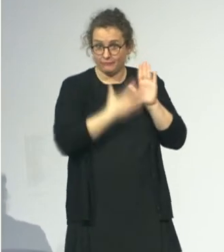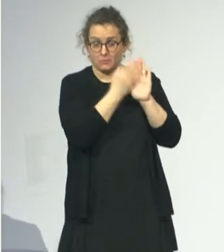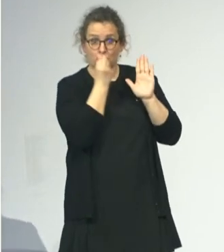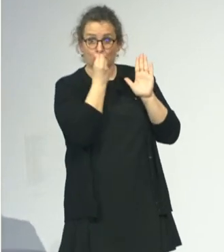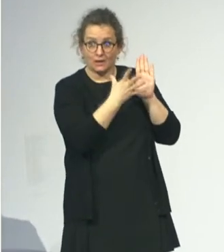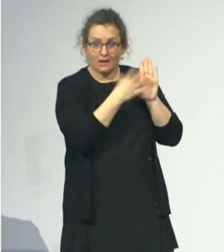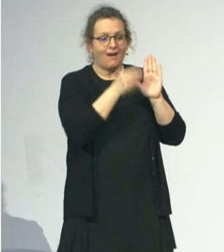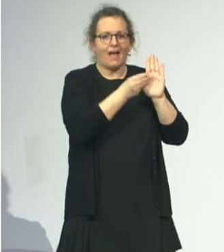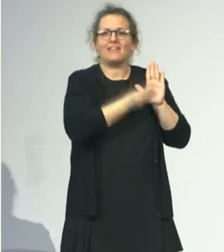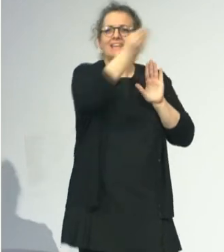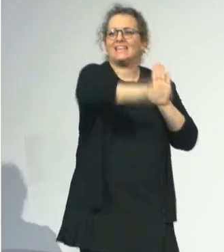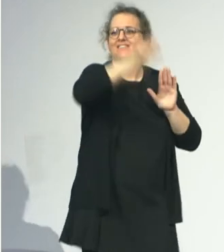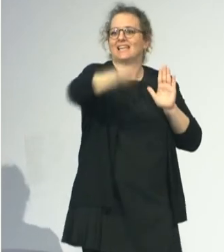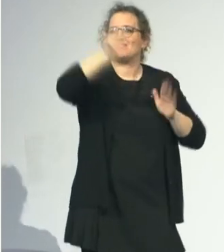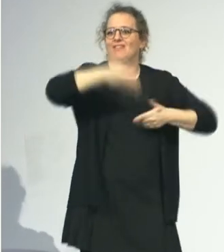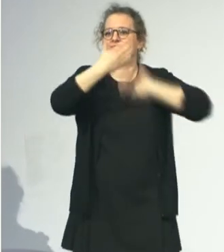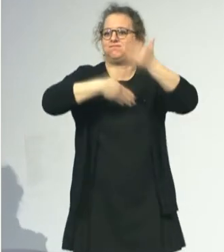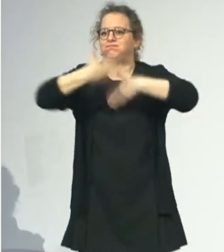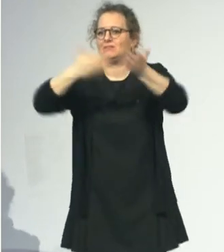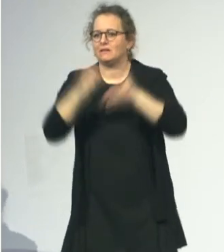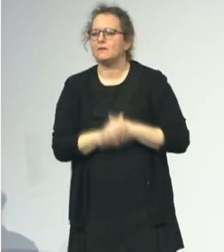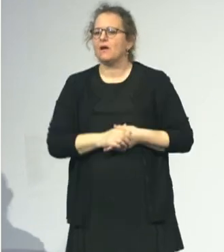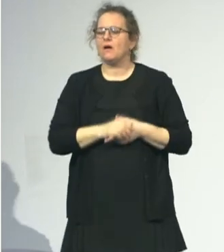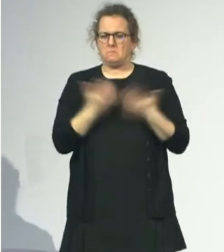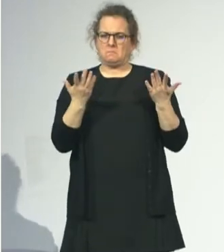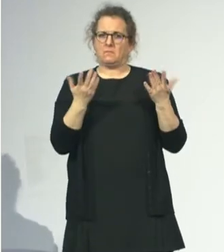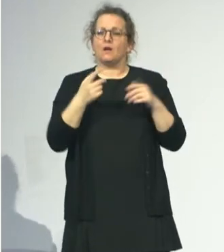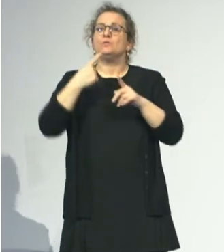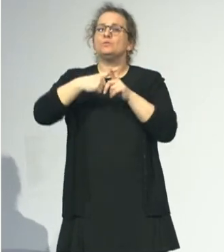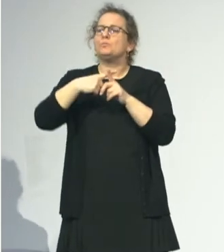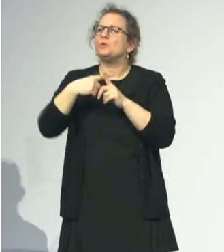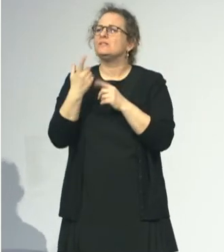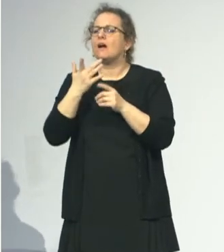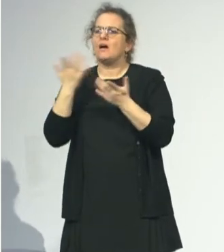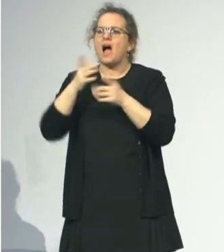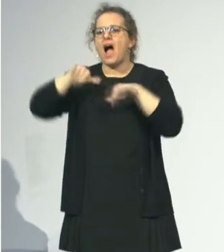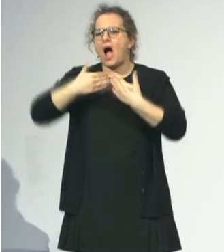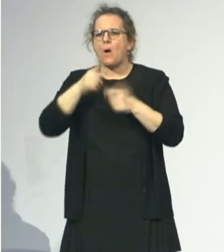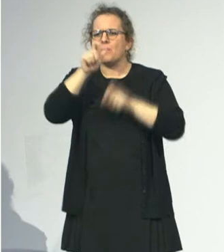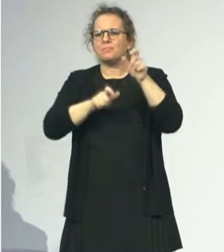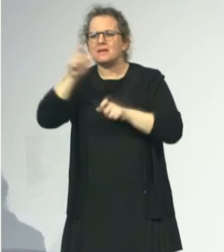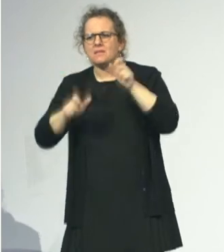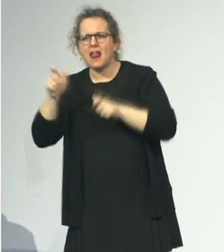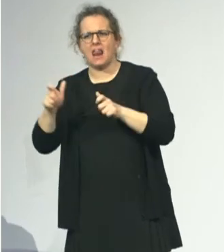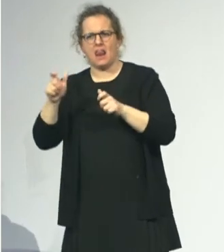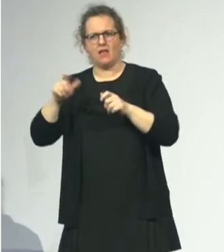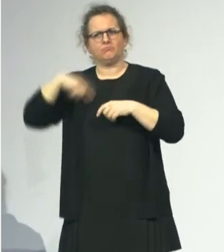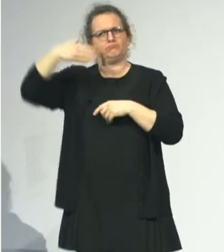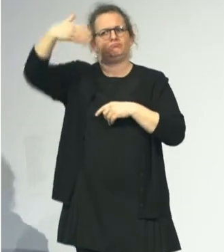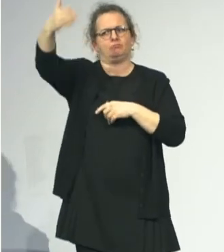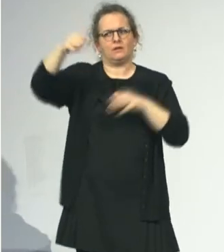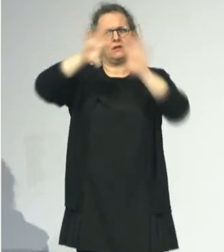for coming to the conference and getting the most out of it, getting an award and getting most out of it? Okay. You know my friend Caroline